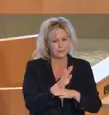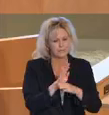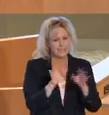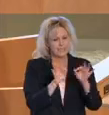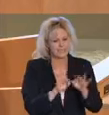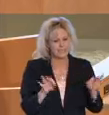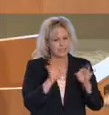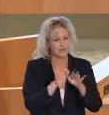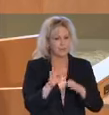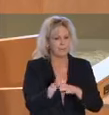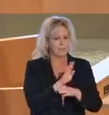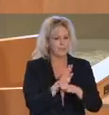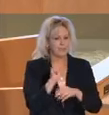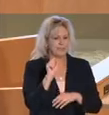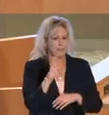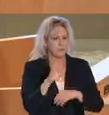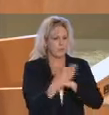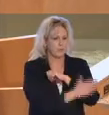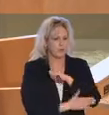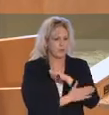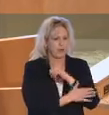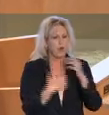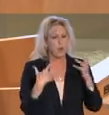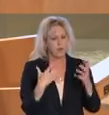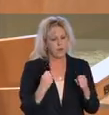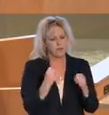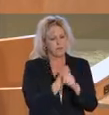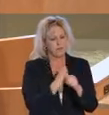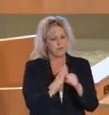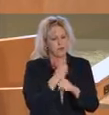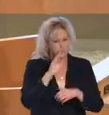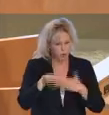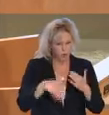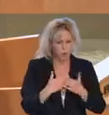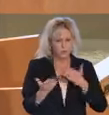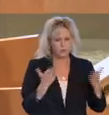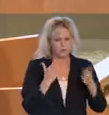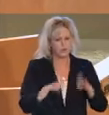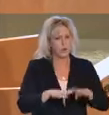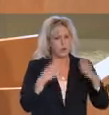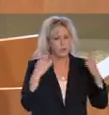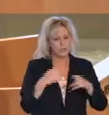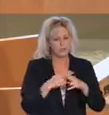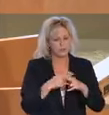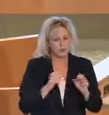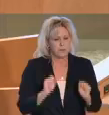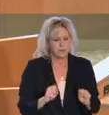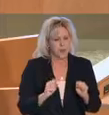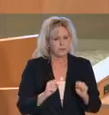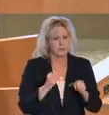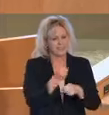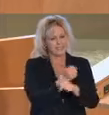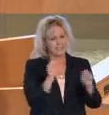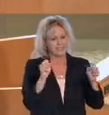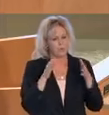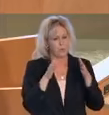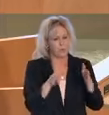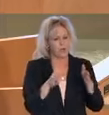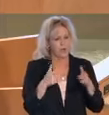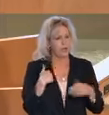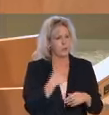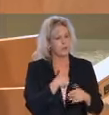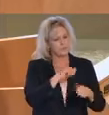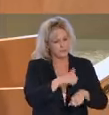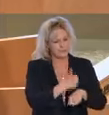in San Bernardino County, and we want to fight for all our services to be open as quickly as we can in a very safe manner. And so we